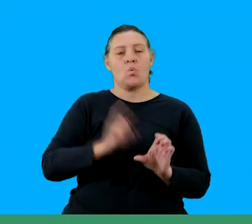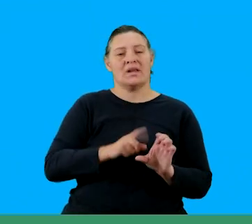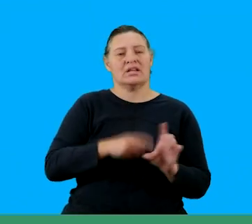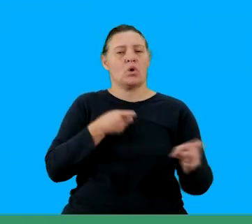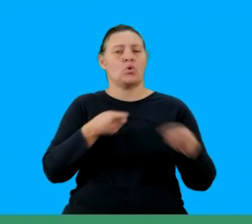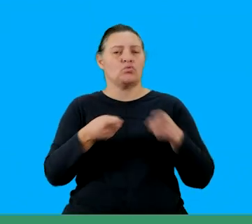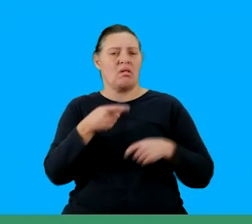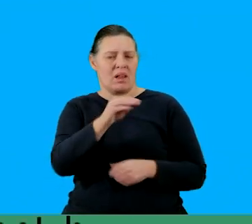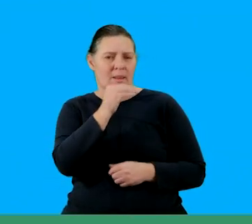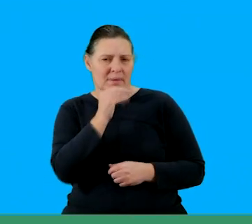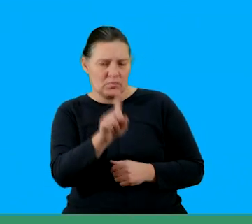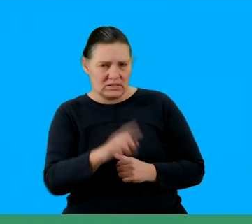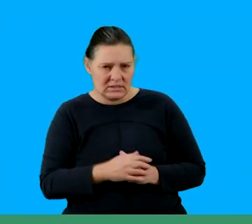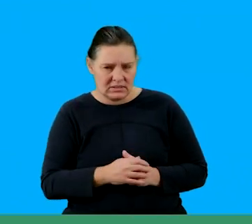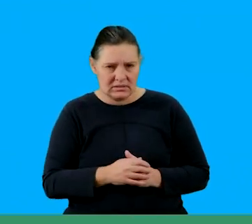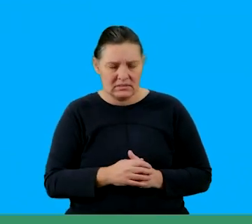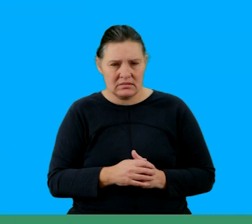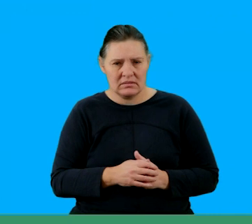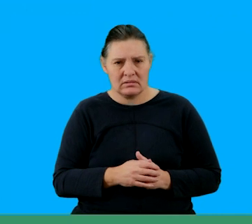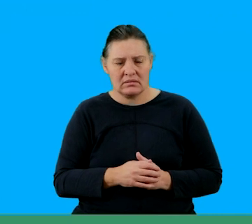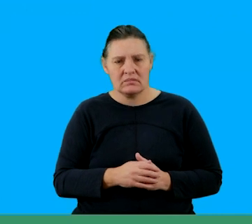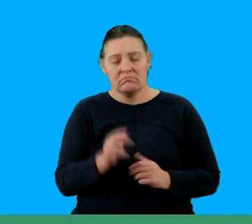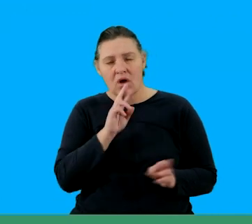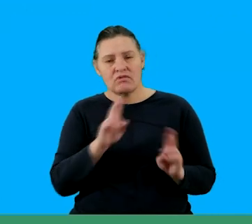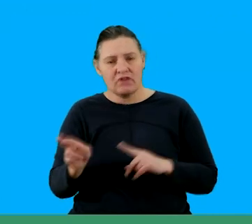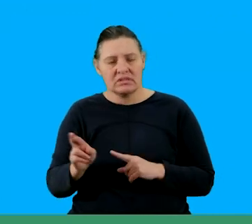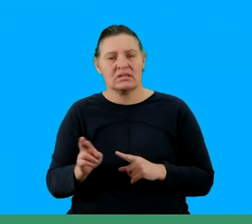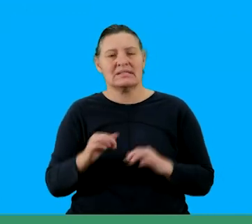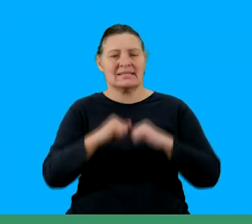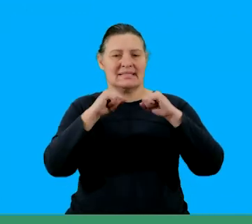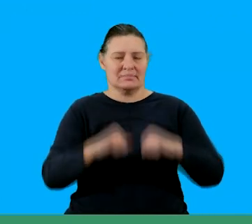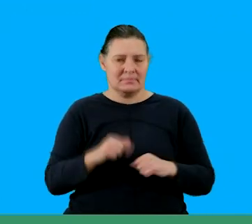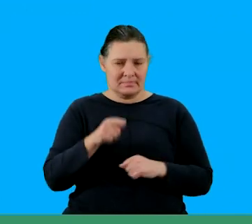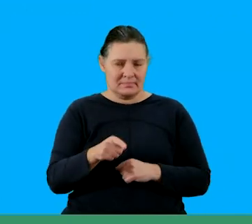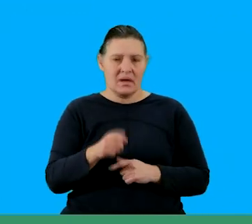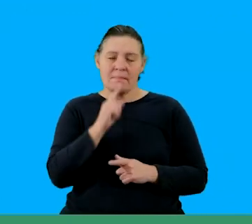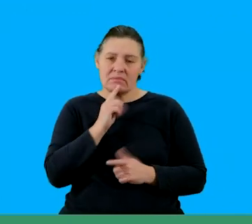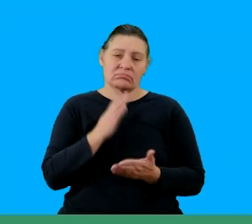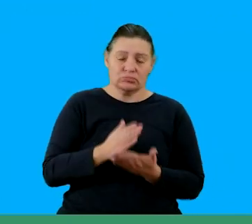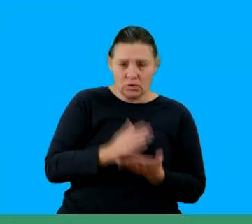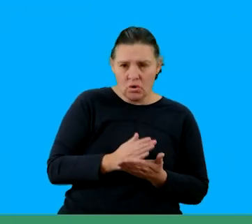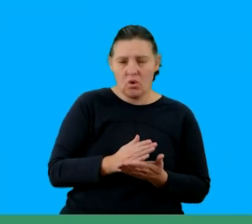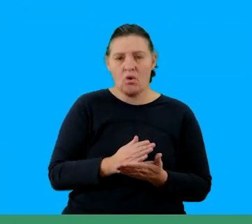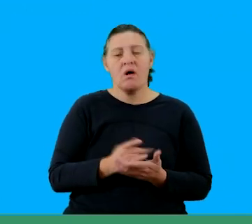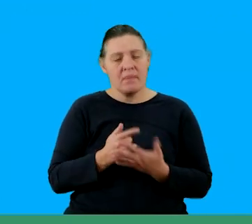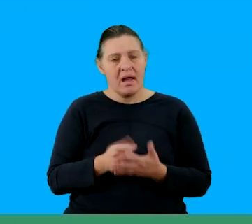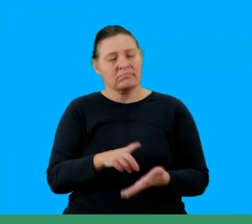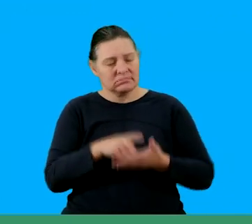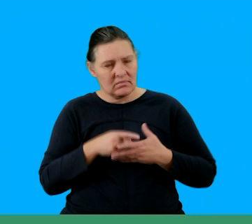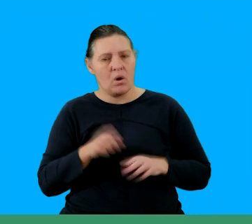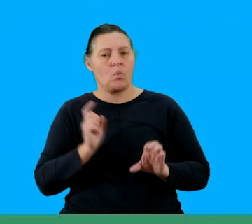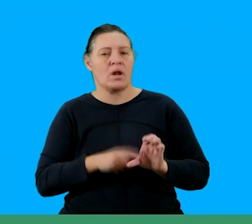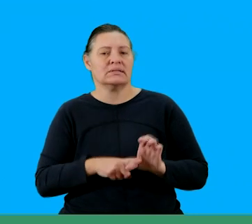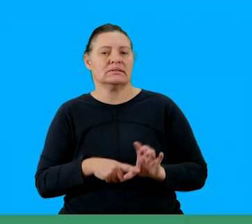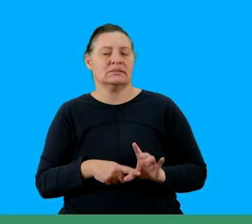control. What do we mean by quality control? This refers to a system that ensures that desired quality